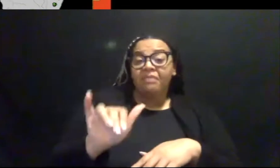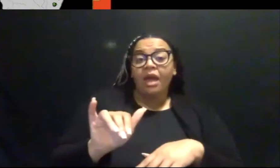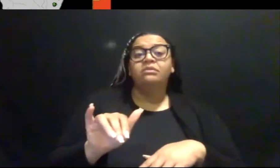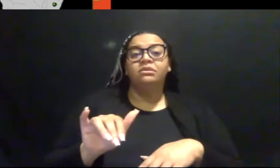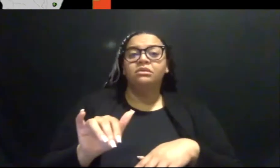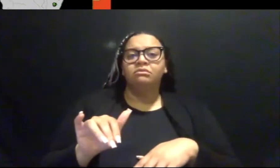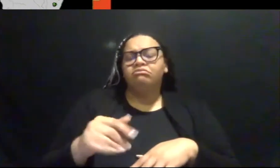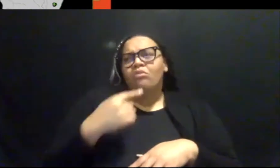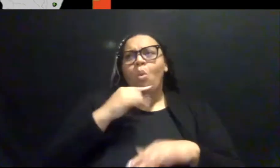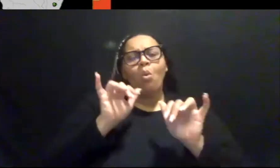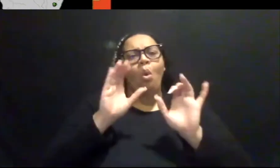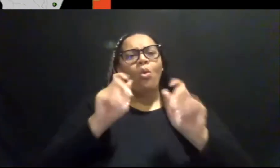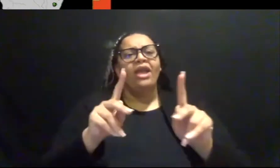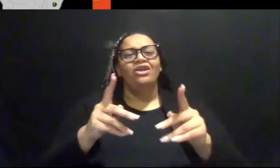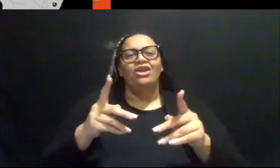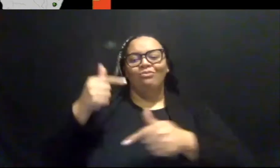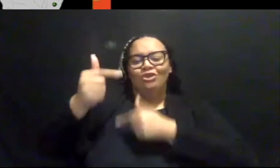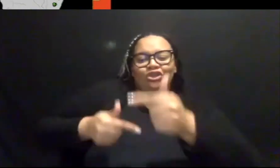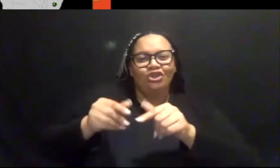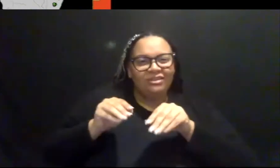flow. So those animals in the north are doing quite well.